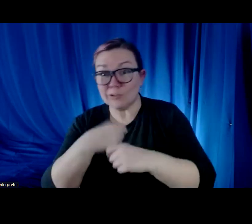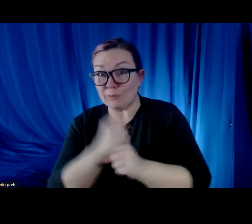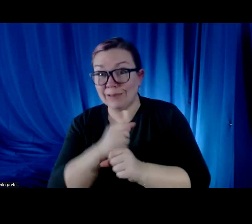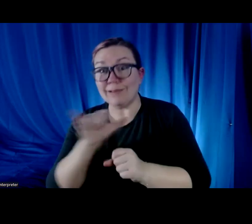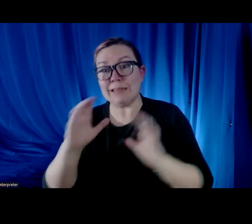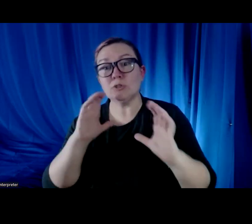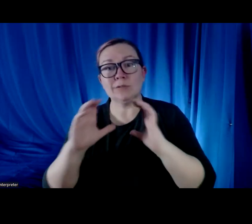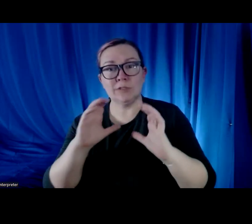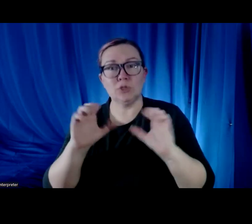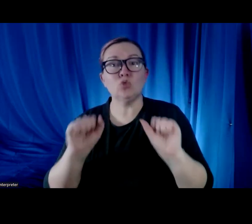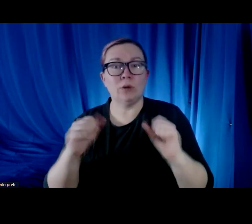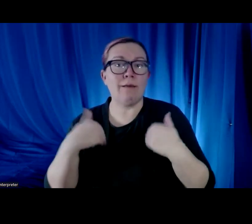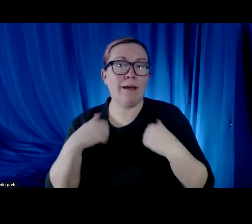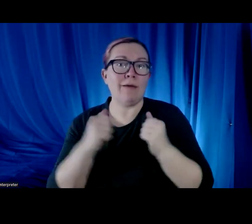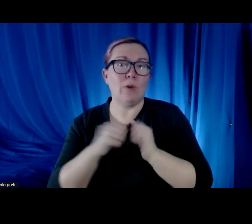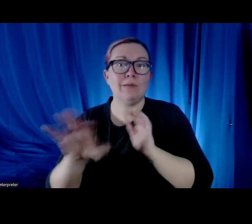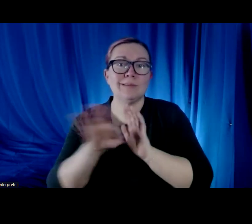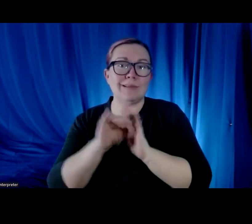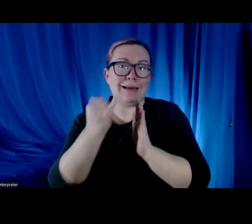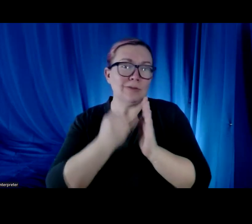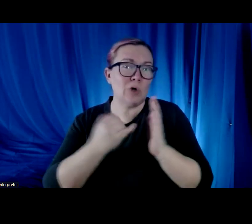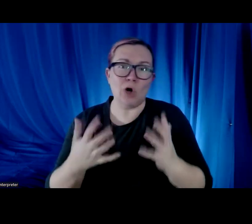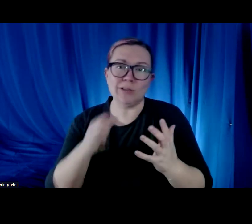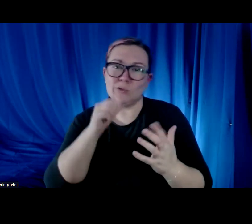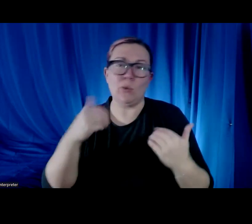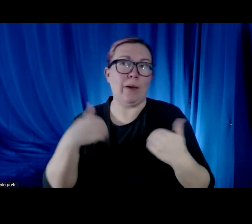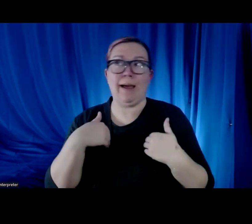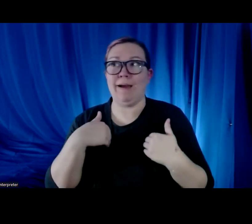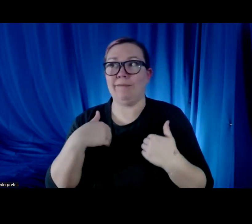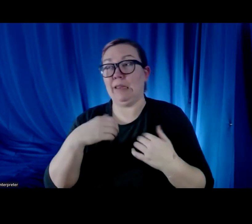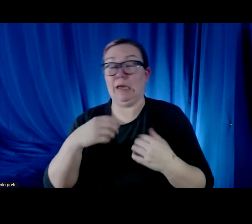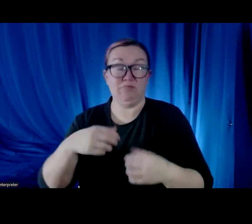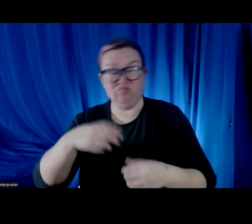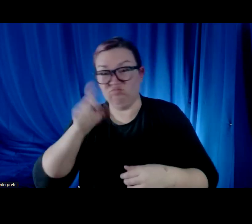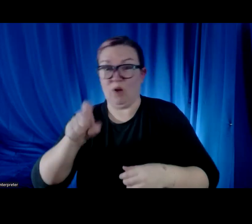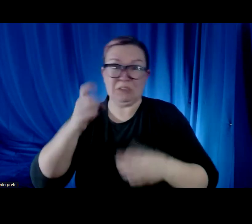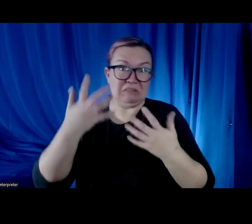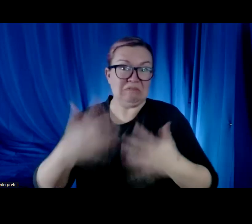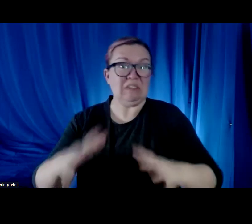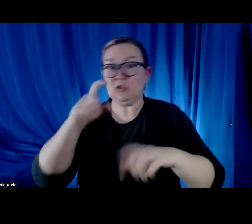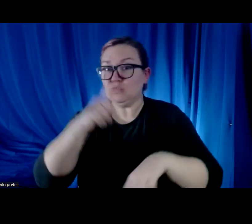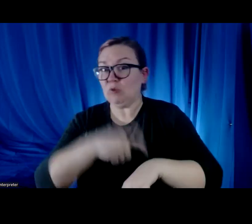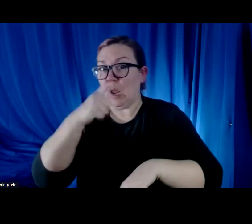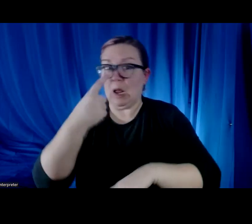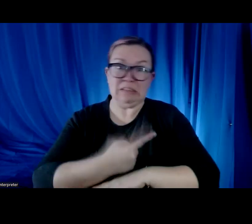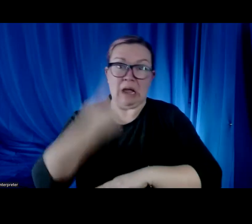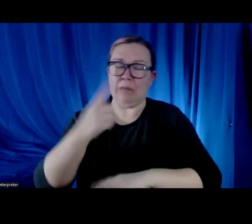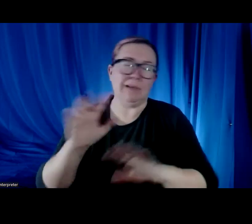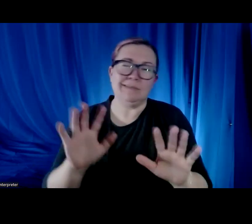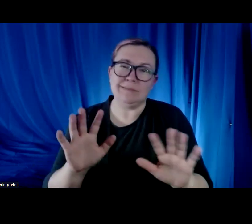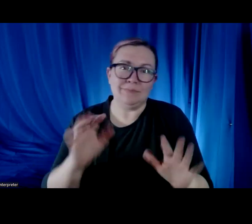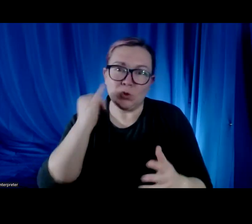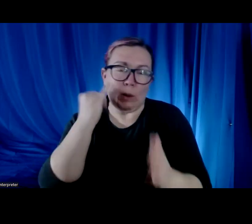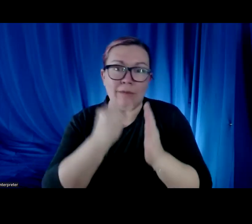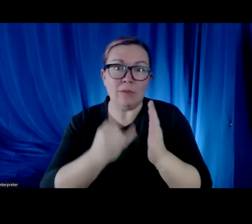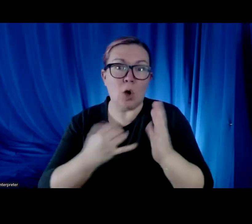with the selected artist. We don't have a firm like completion deadline. And so, if the artist Okay. proposes to if